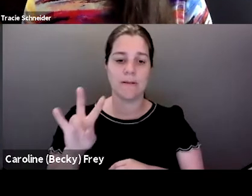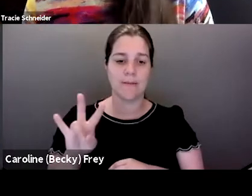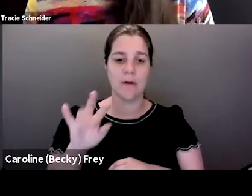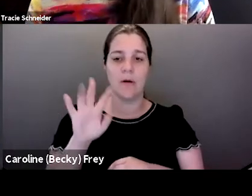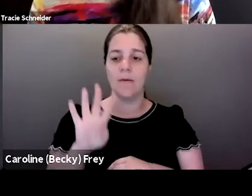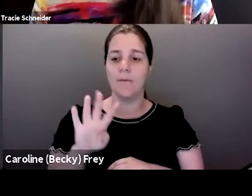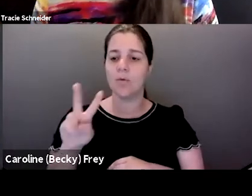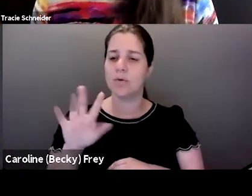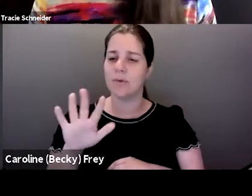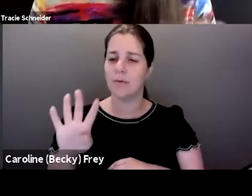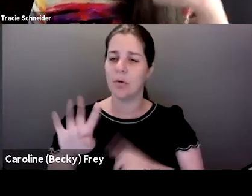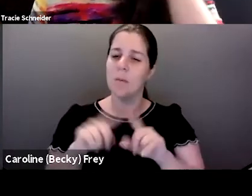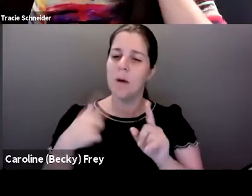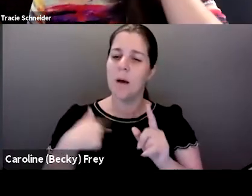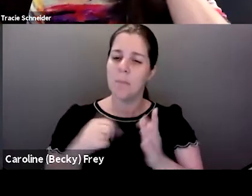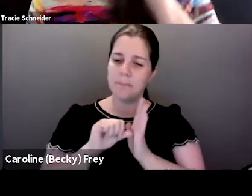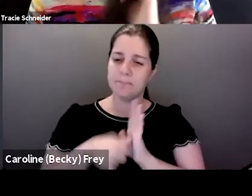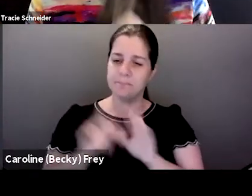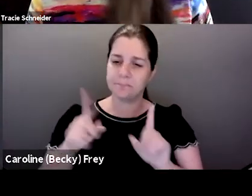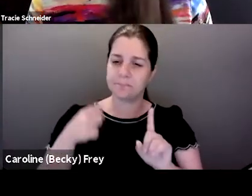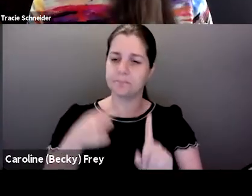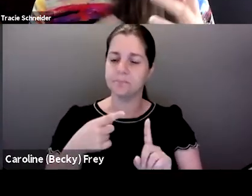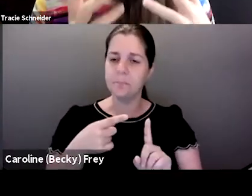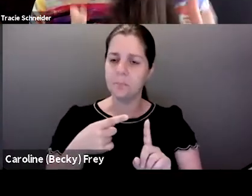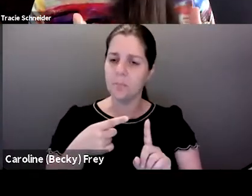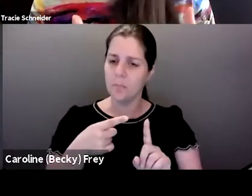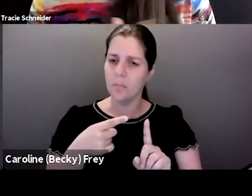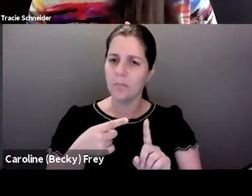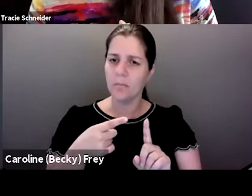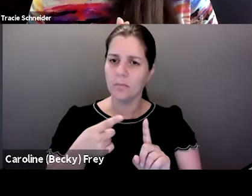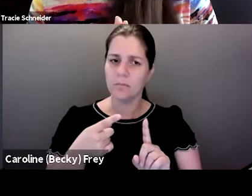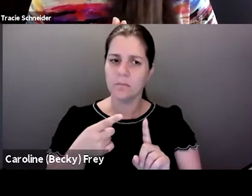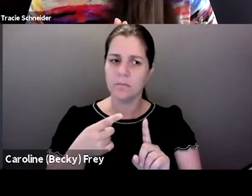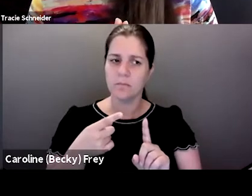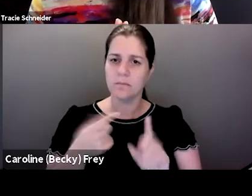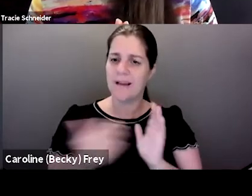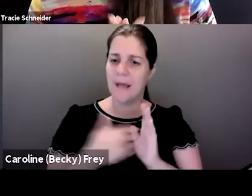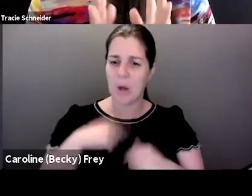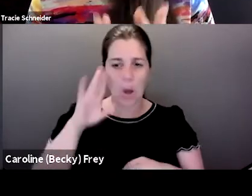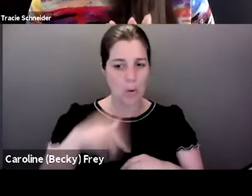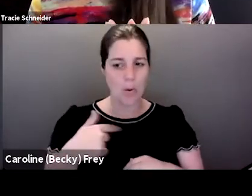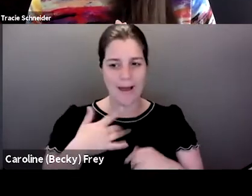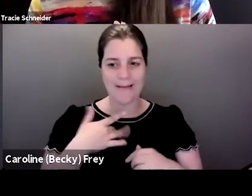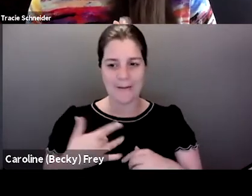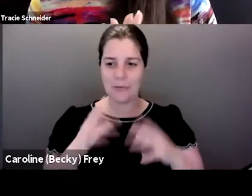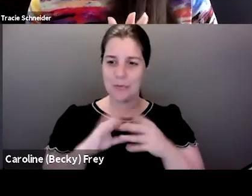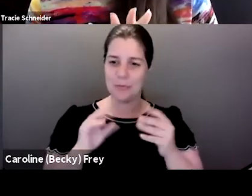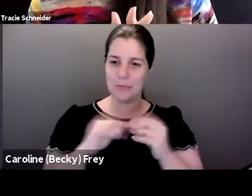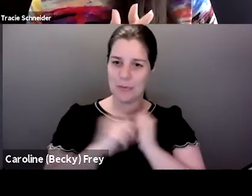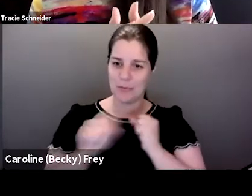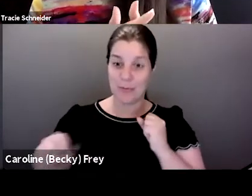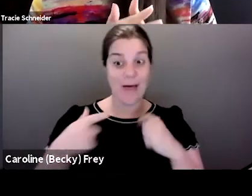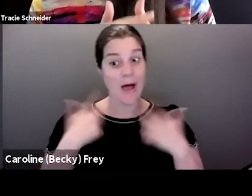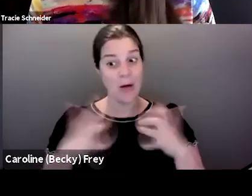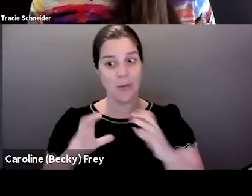903-437-4254. So to really just get to the point, because I know that I tend to ramble, and I definitely don't want to ramble in